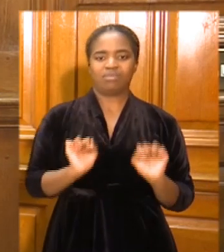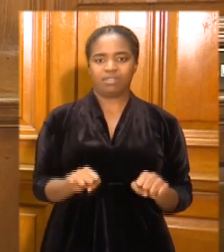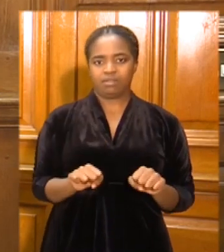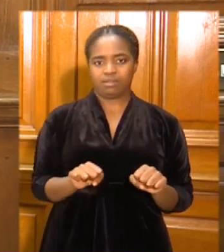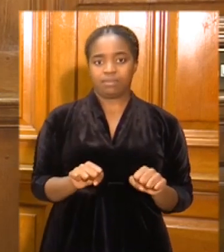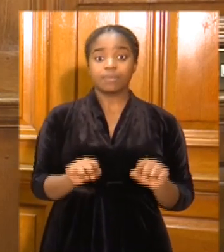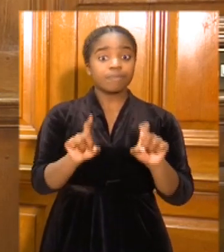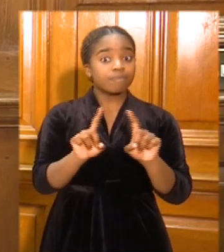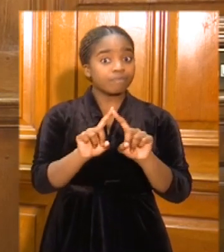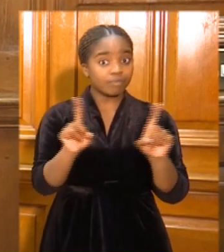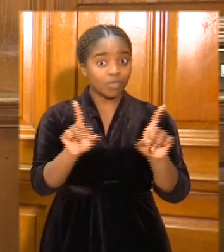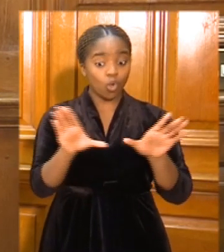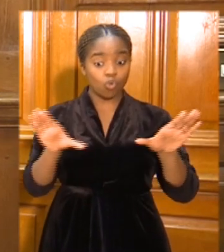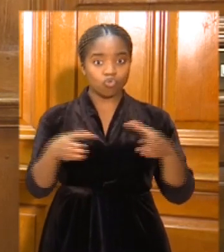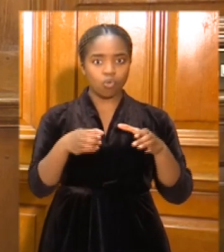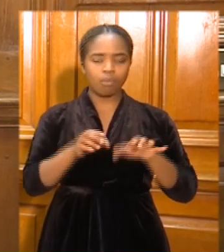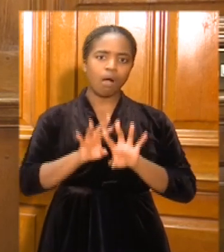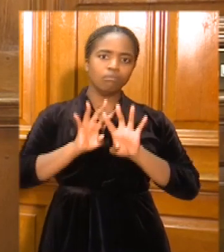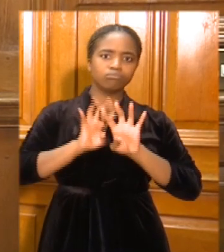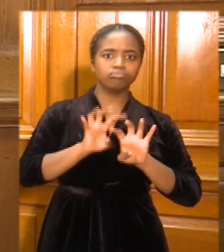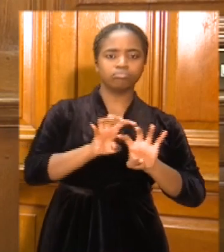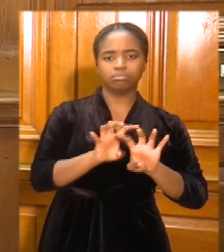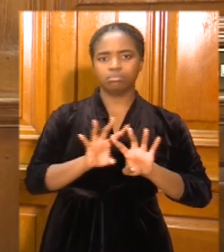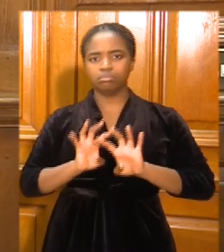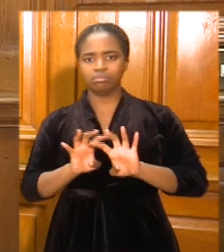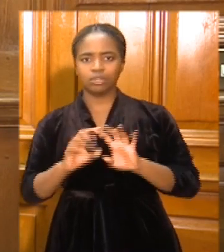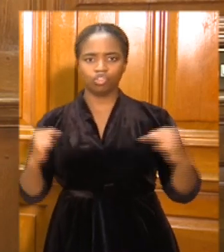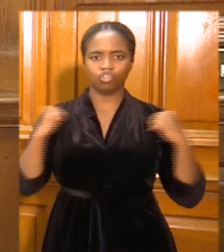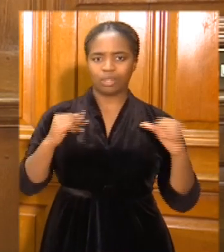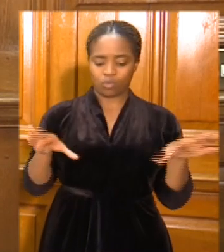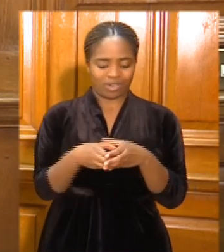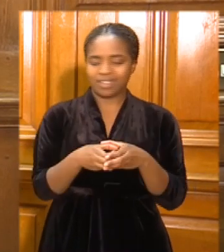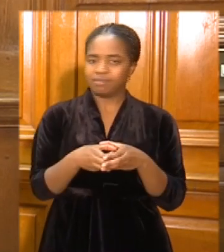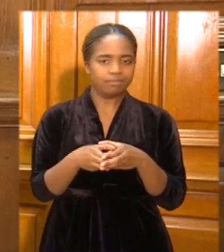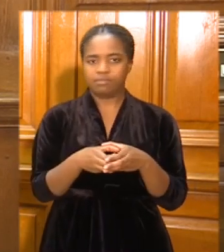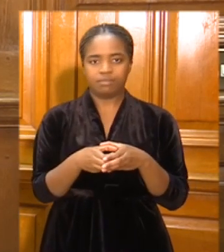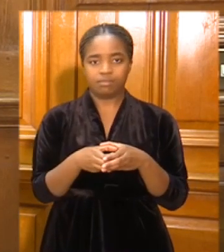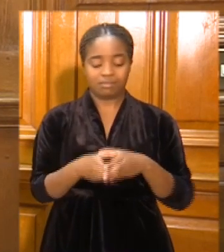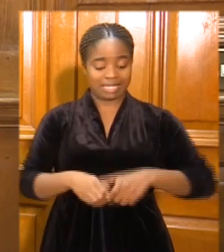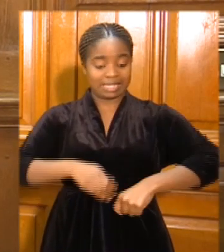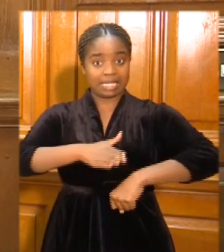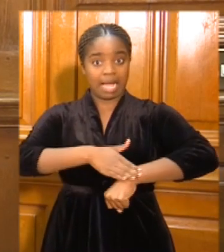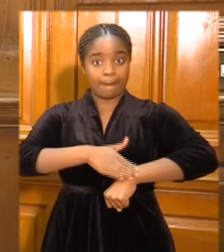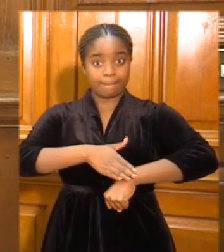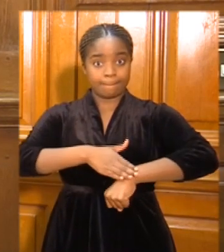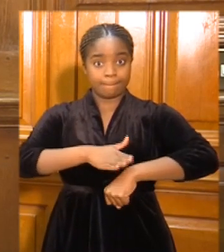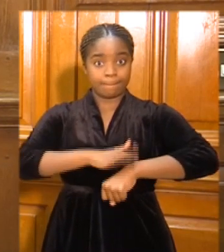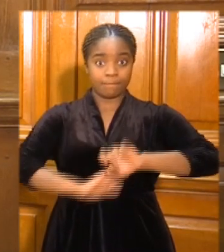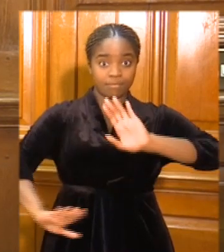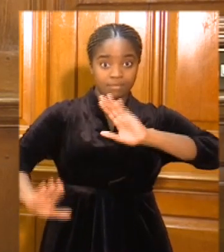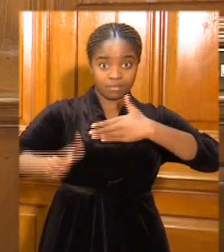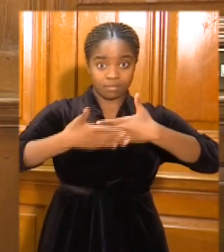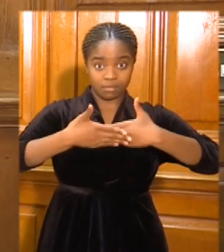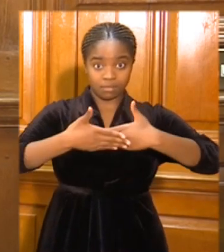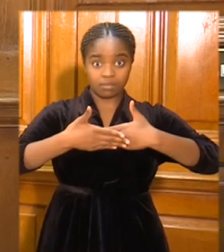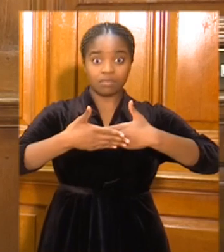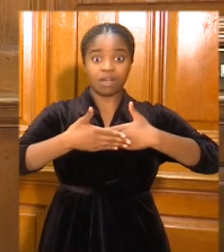this is not done in groups. The curfew and the movement of people will be lifted.